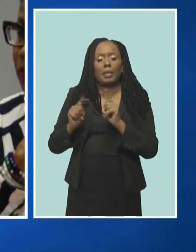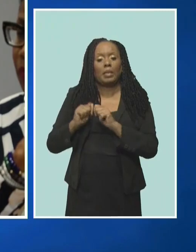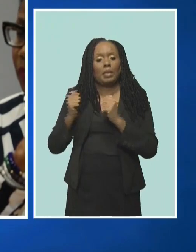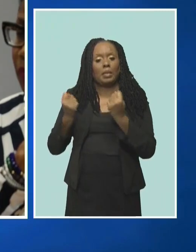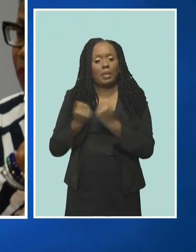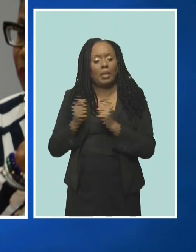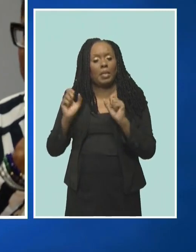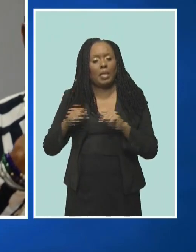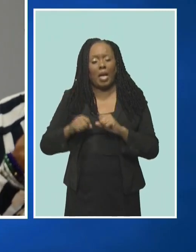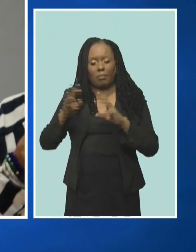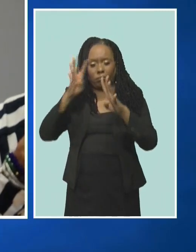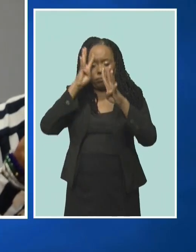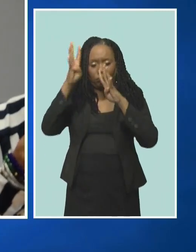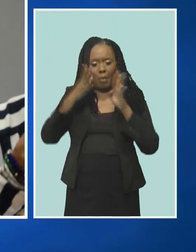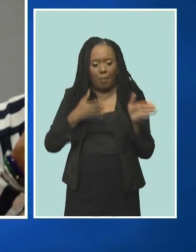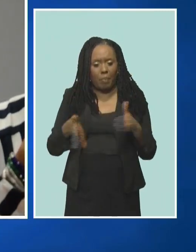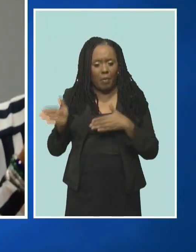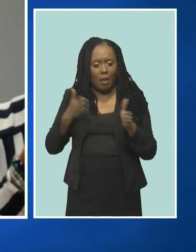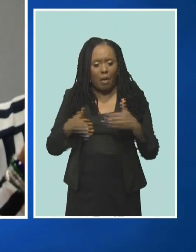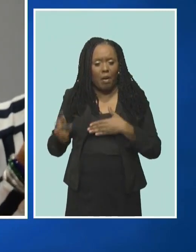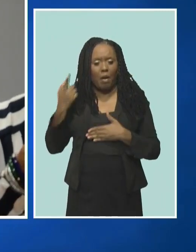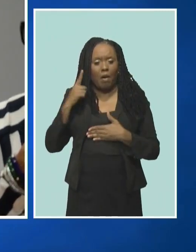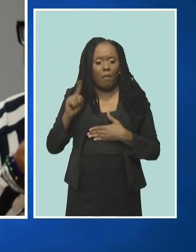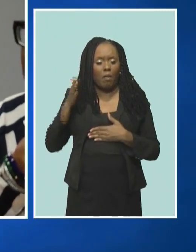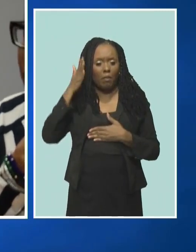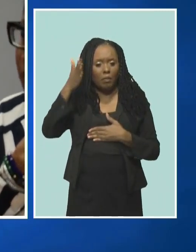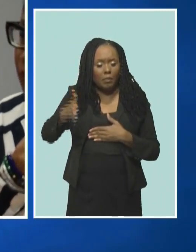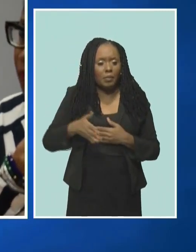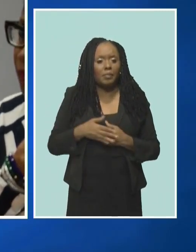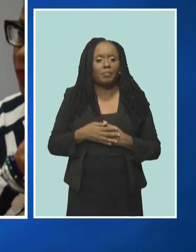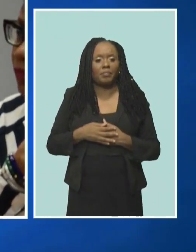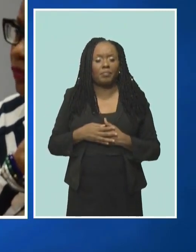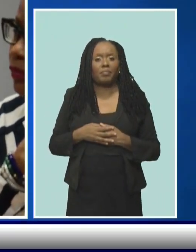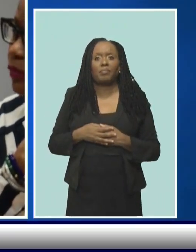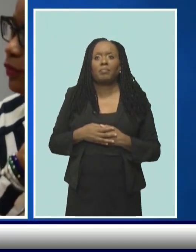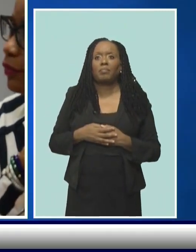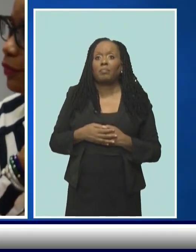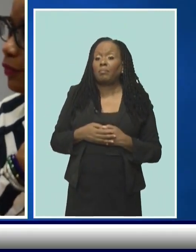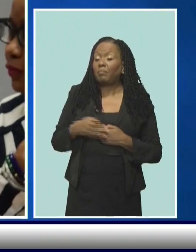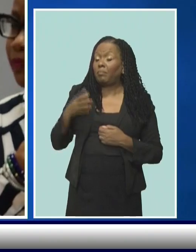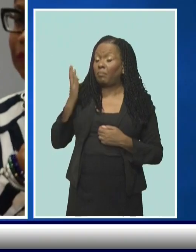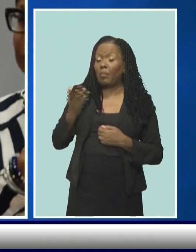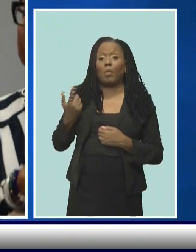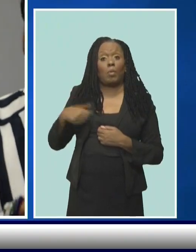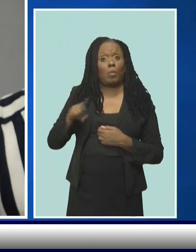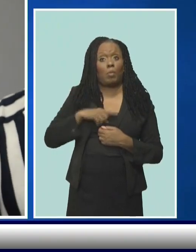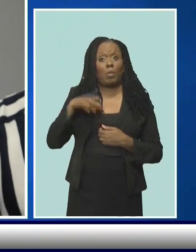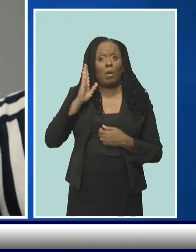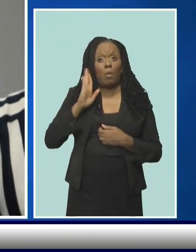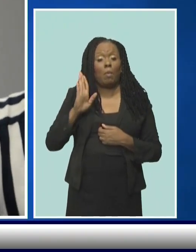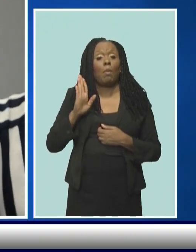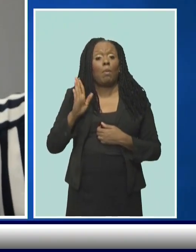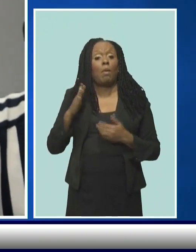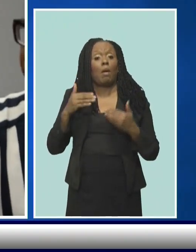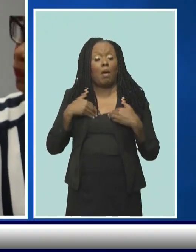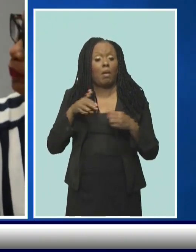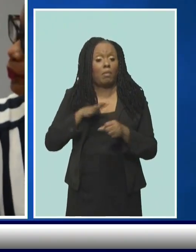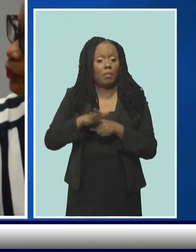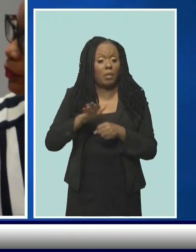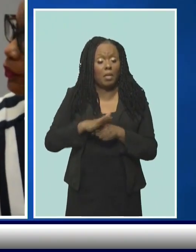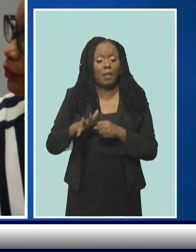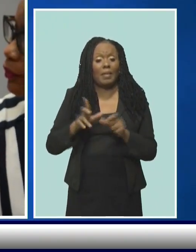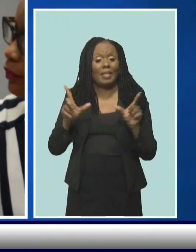forward. And that should hopefully accommodate for all the licenses are out there granted and waiting for